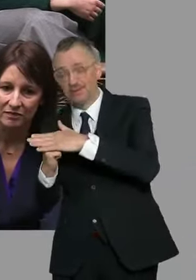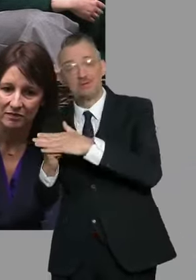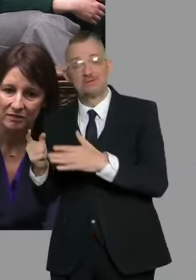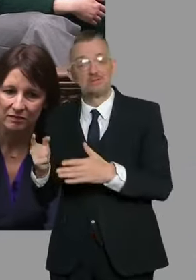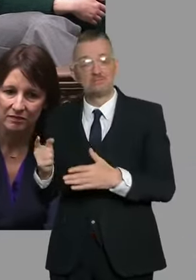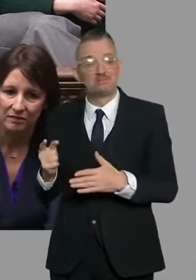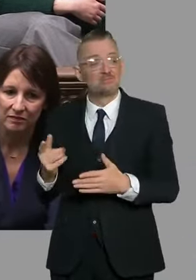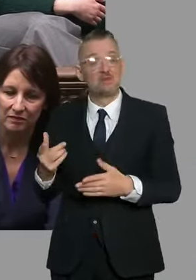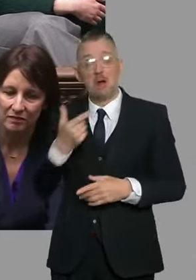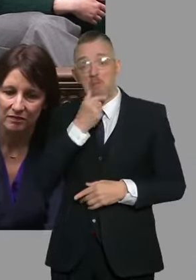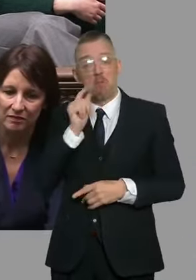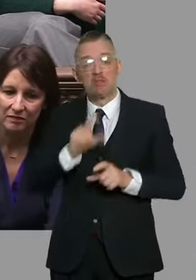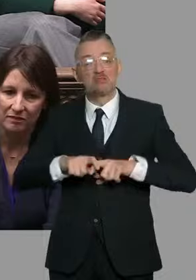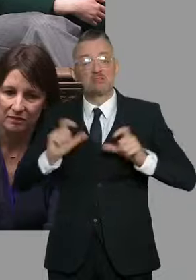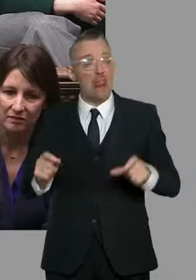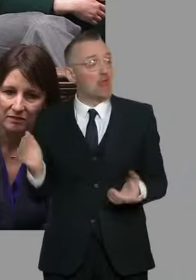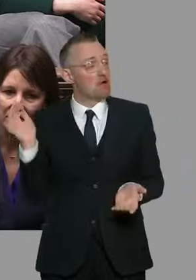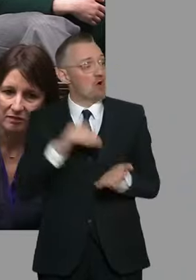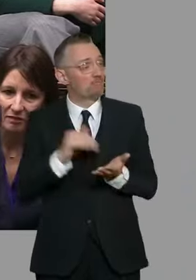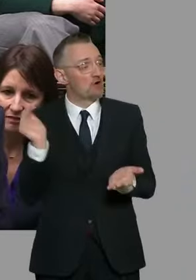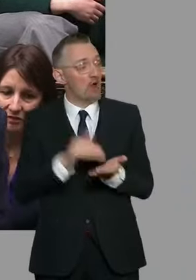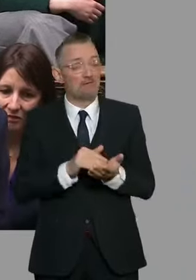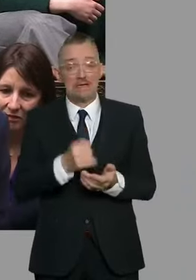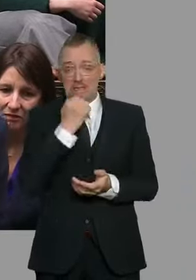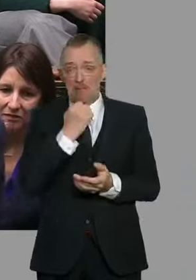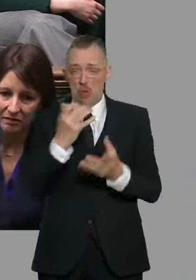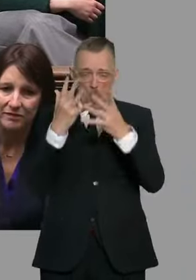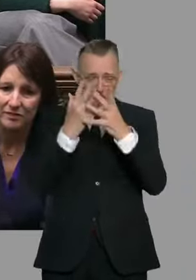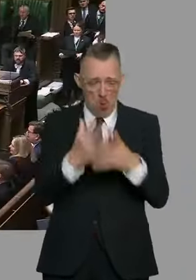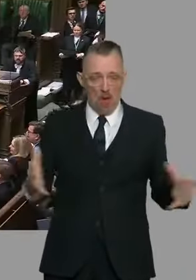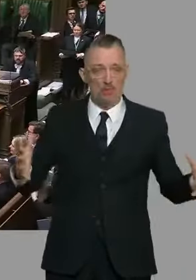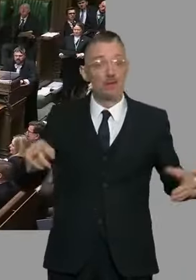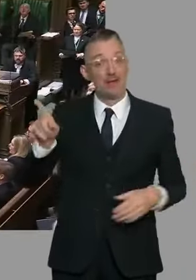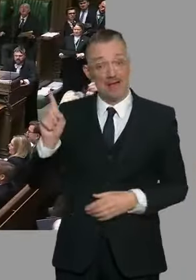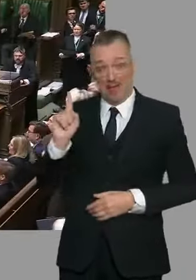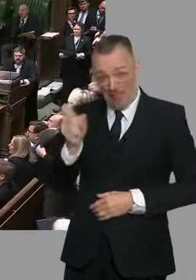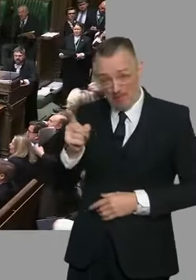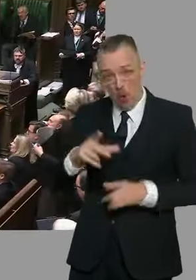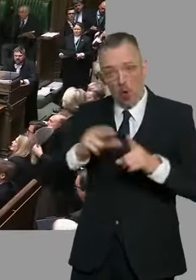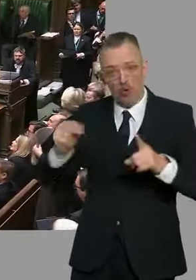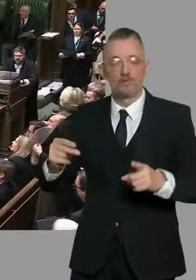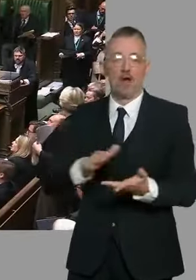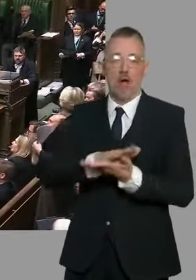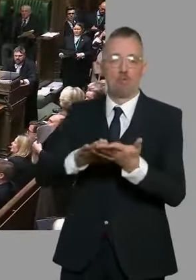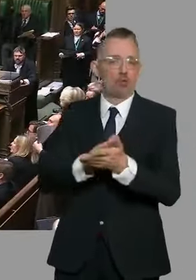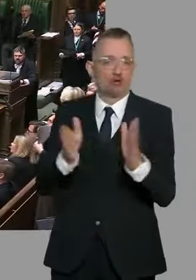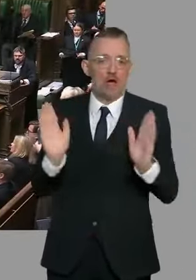number. They should apologise for what they've done with their open borders policy.